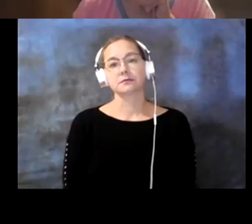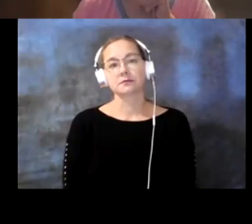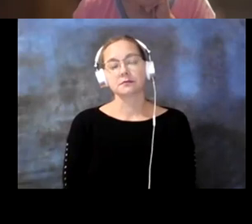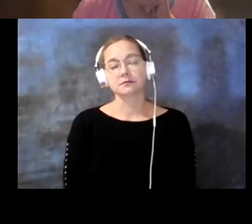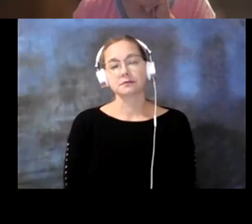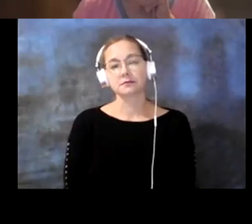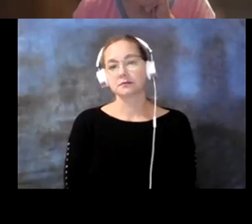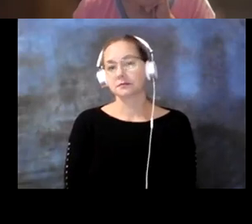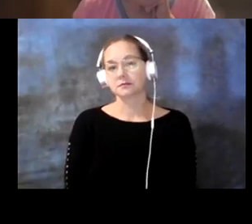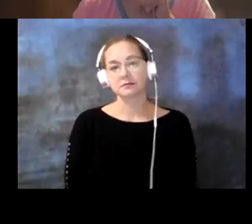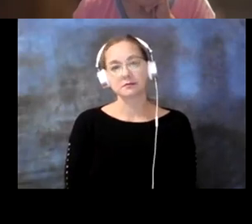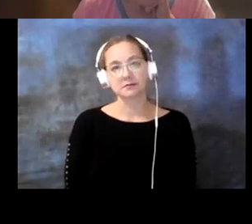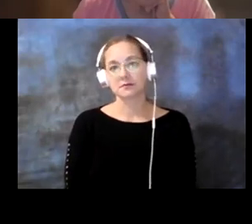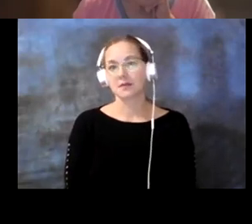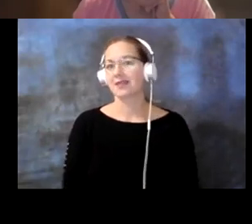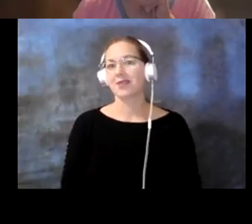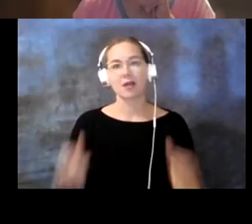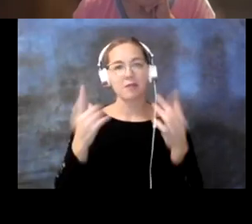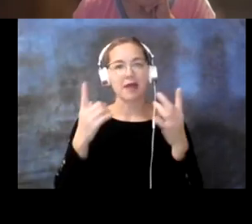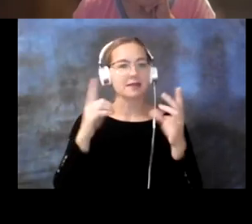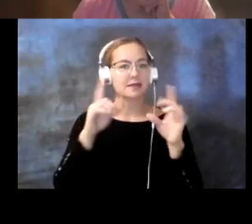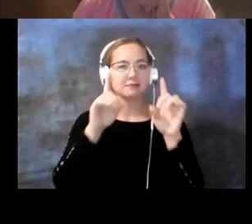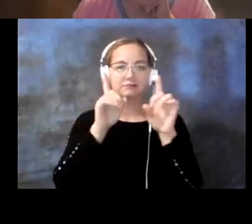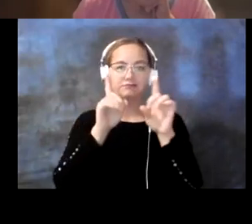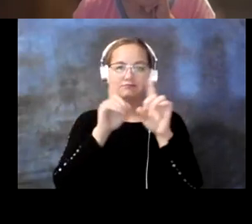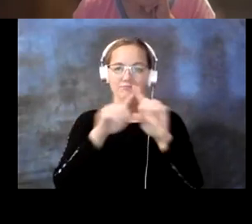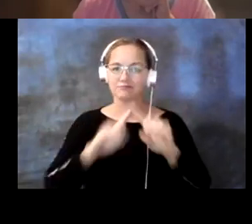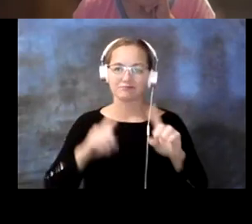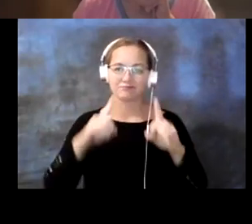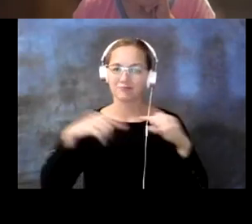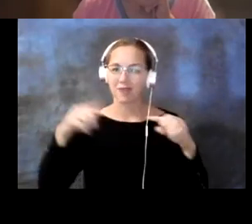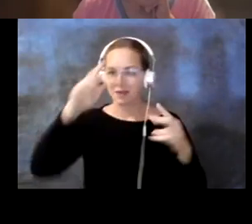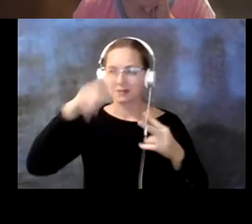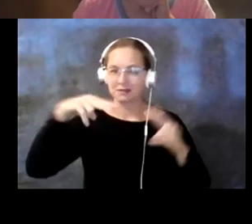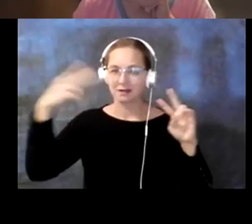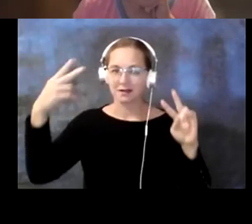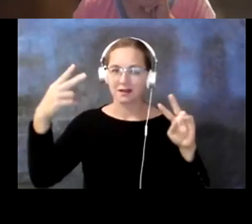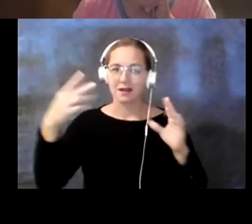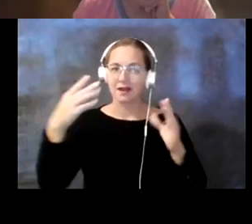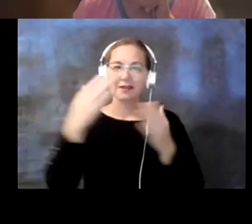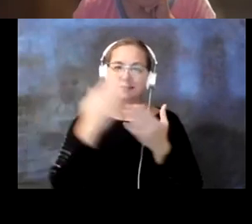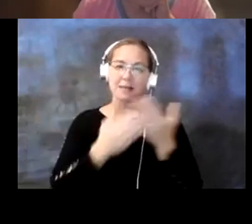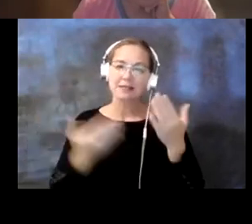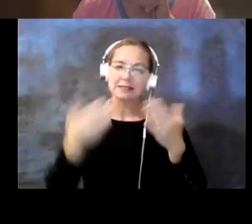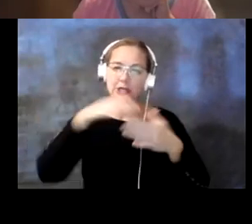there's many misconceptions and things, and some of them are also it could be intersectional as well,